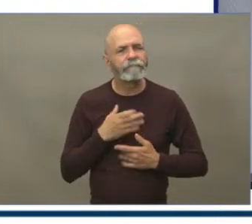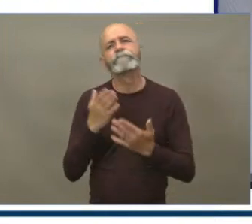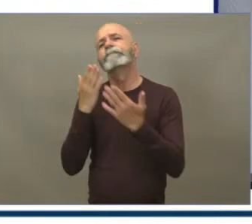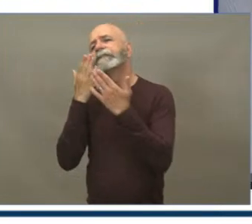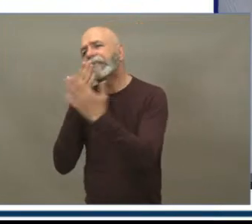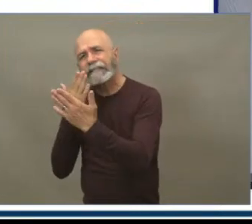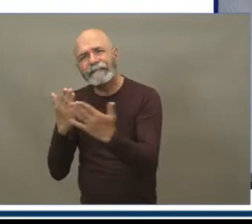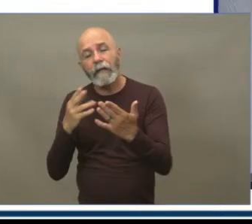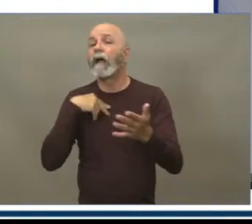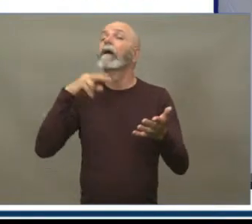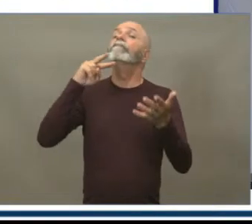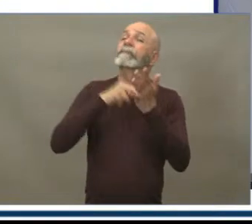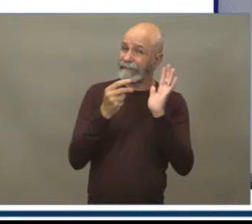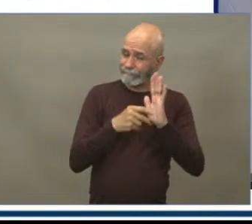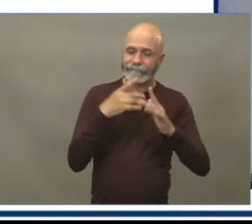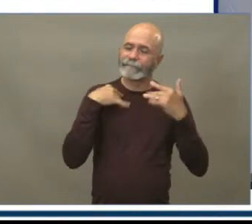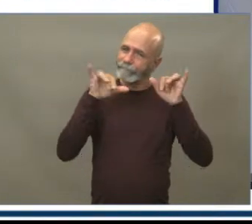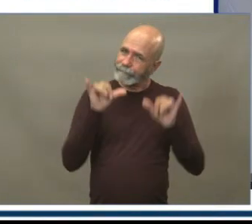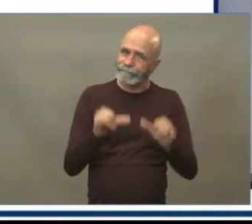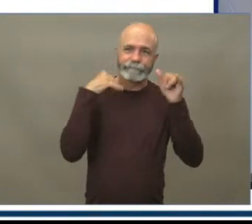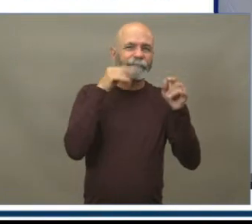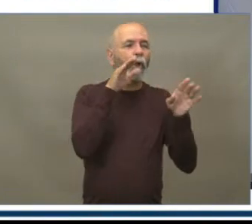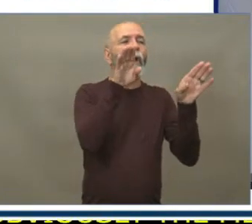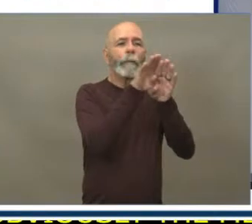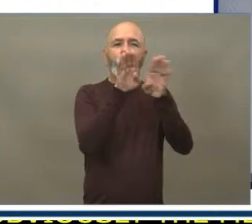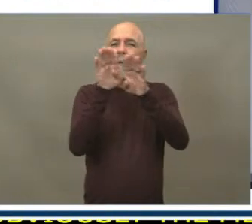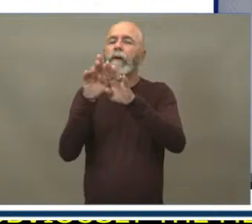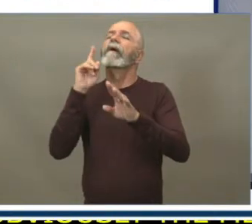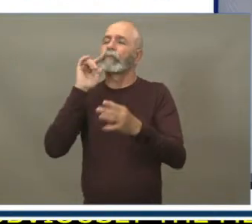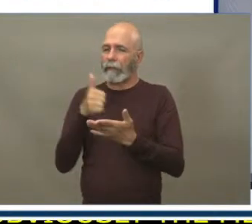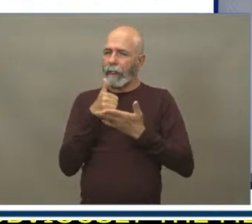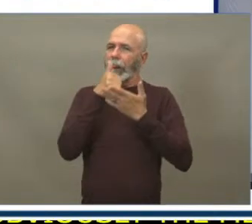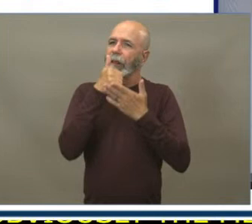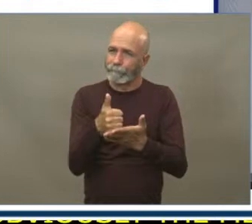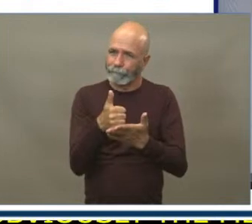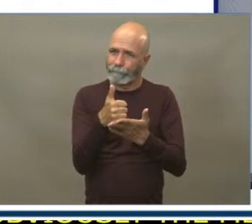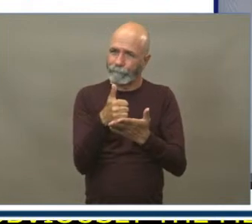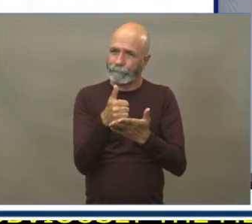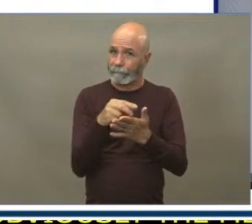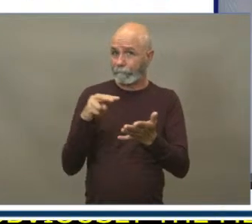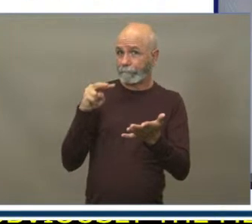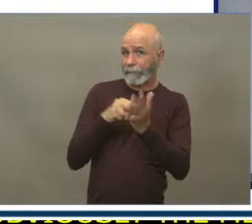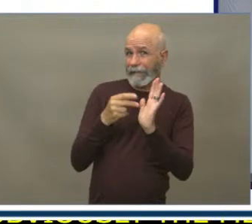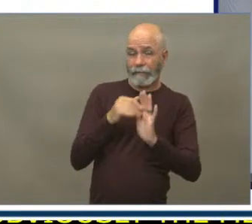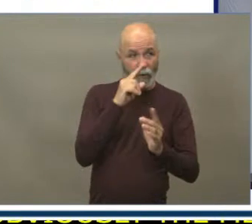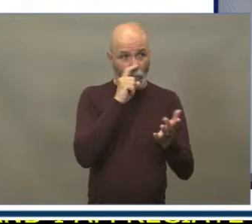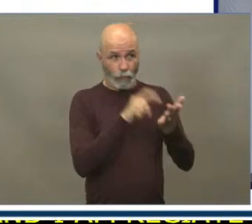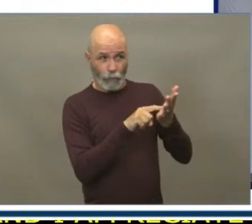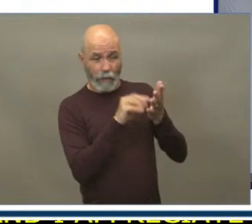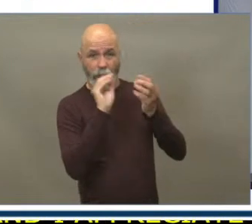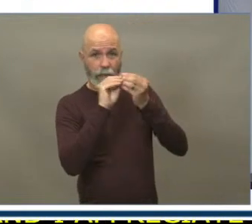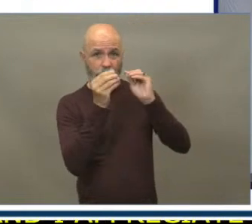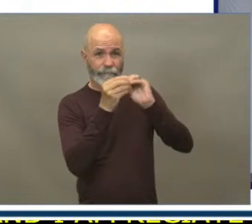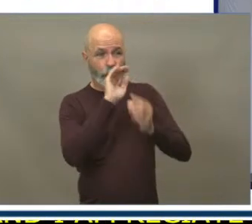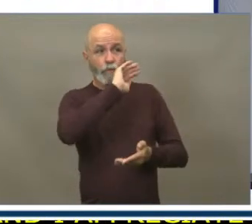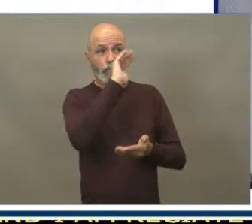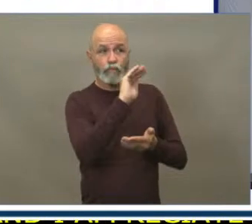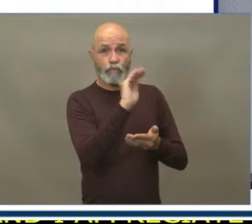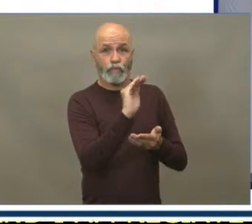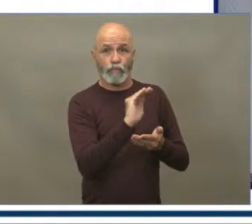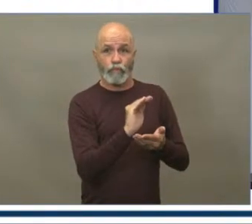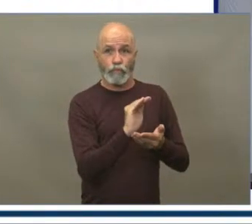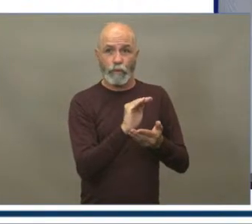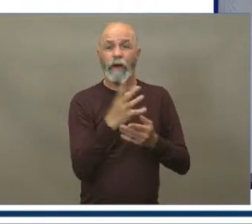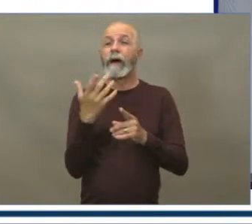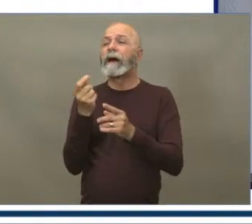work, and there are early signs already with our cases starting to come down that it is working. Little to no exposure sites, and